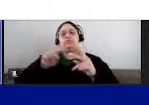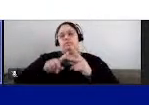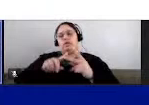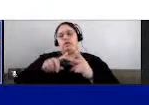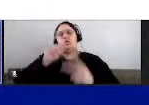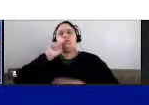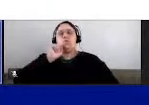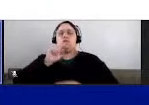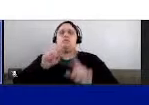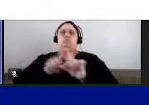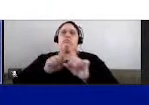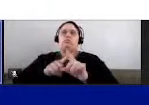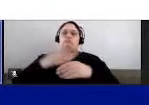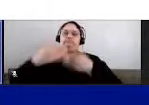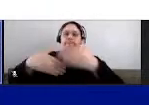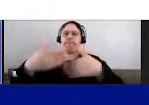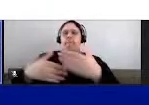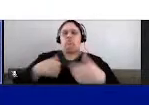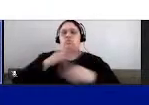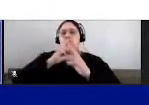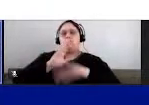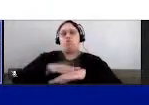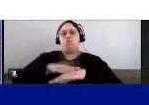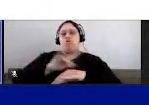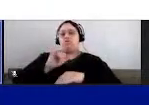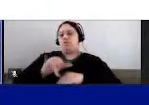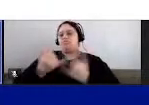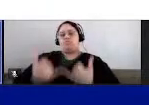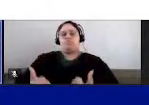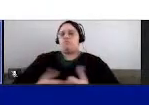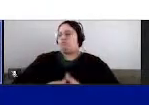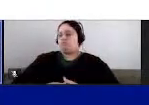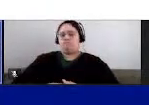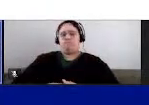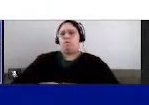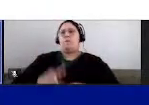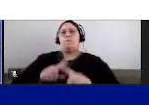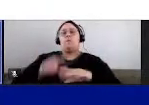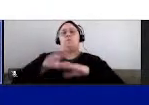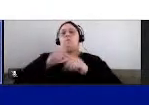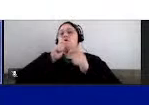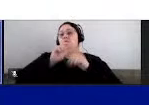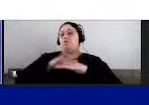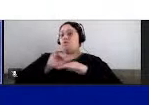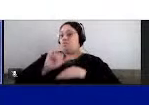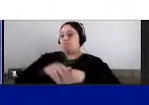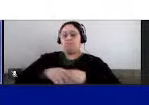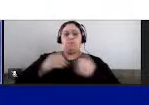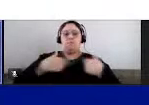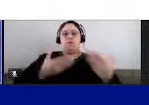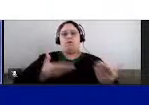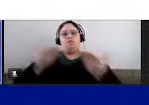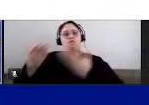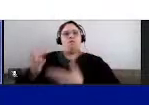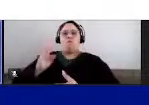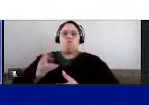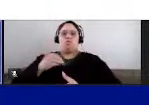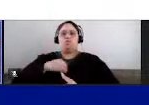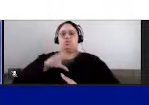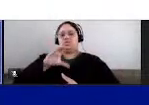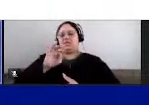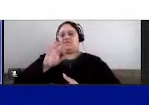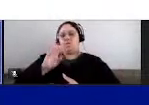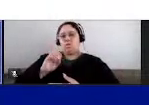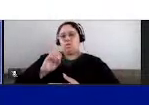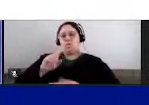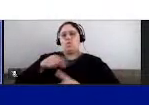second quarter, which we won't be reporting on now. But I won't make further comments on this. I will hand over to the CFO